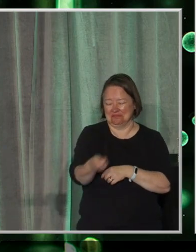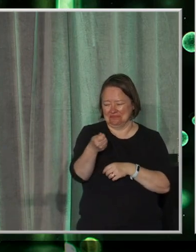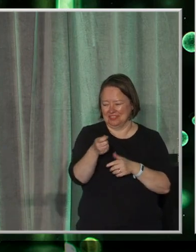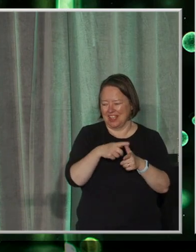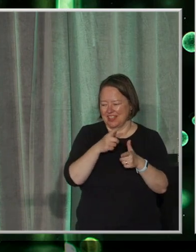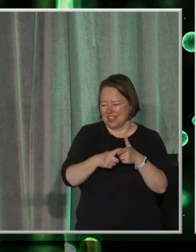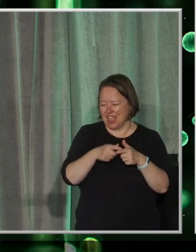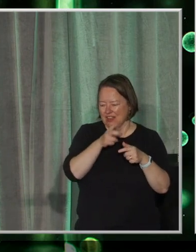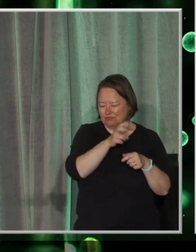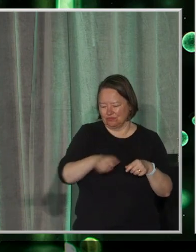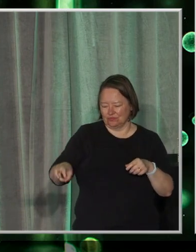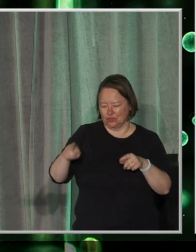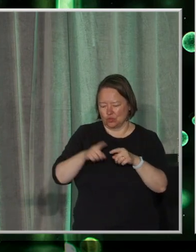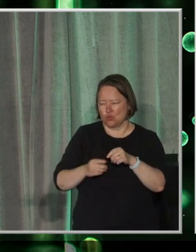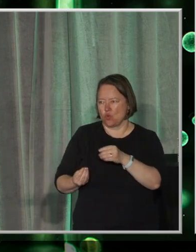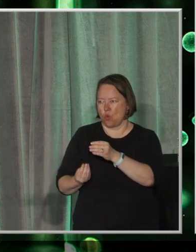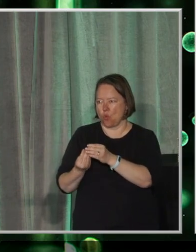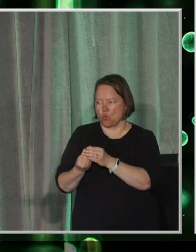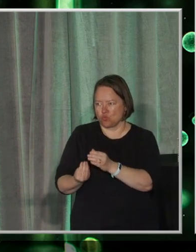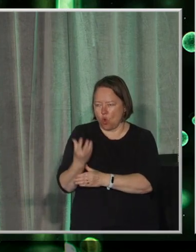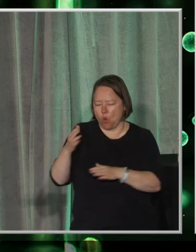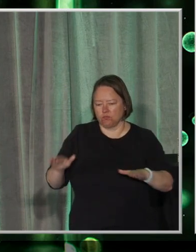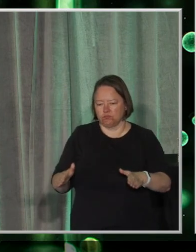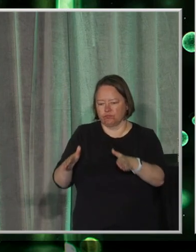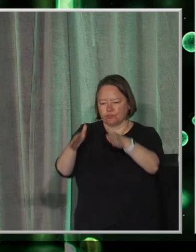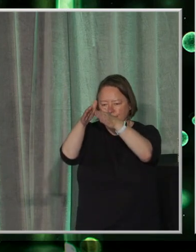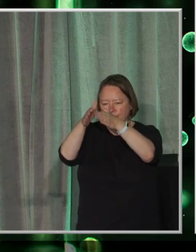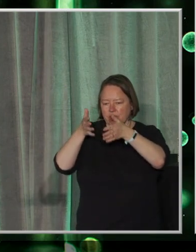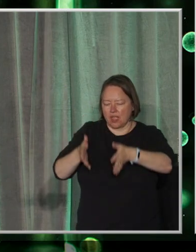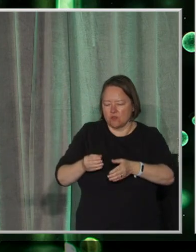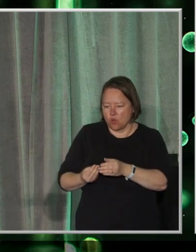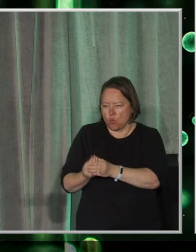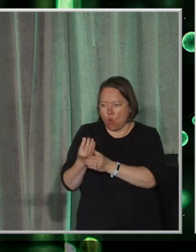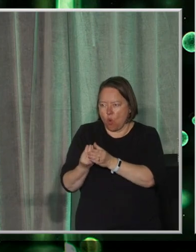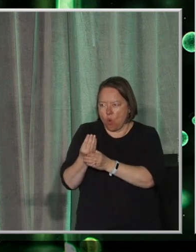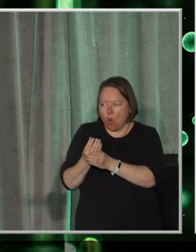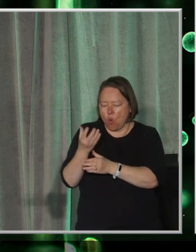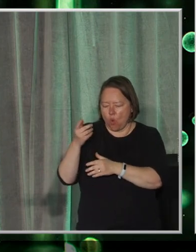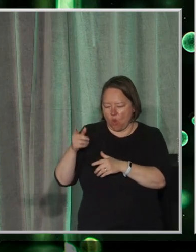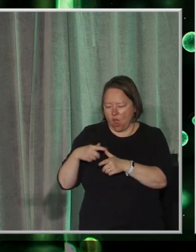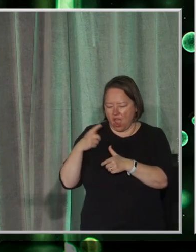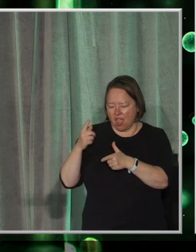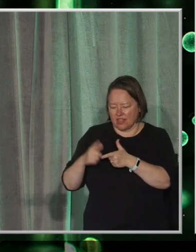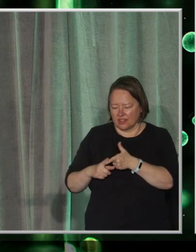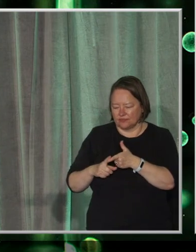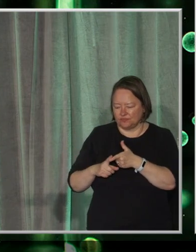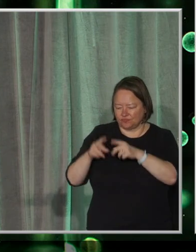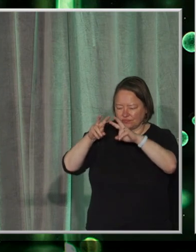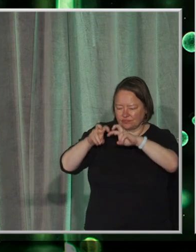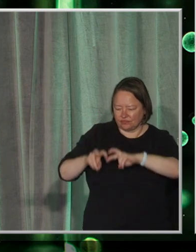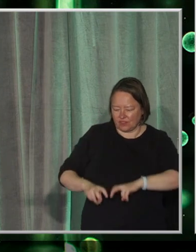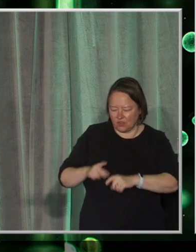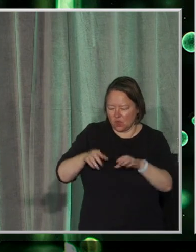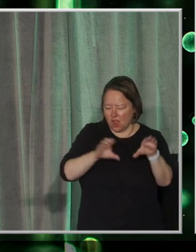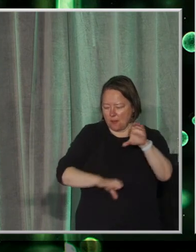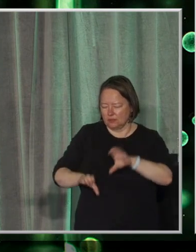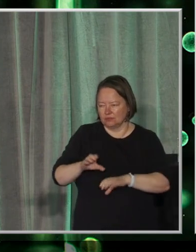being transferred to the growth chamber, where they were left to grow, and data taking together with analysis took place